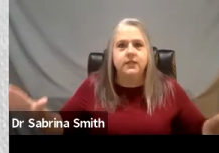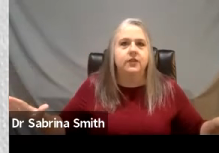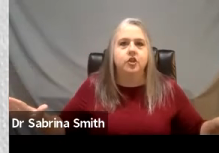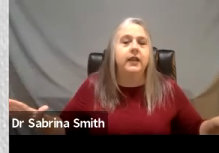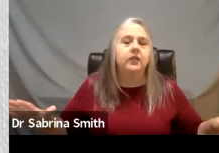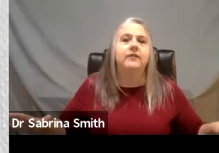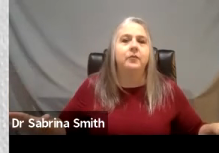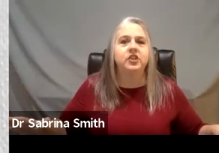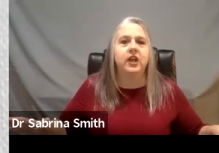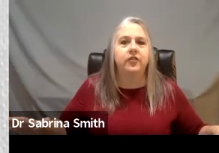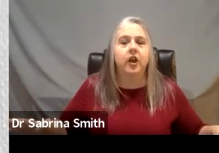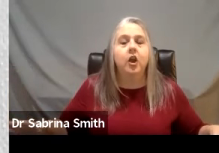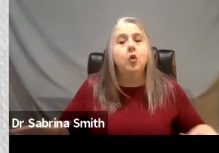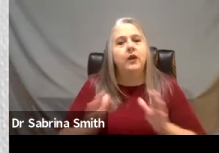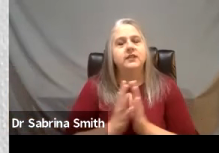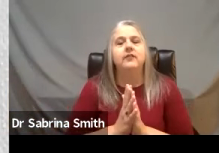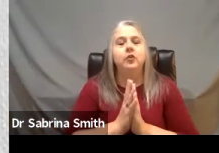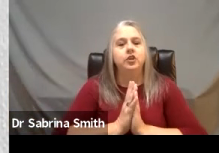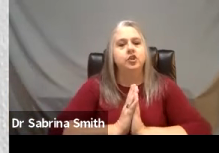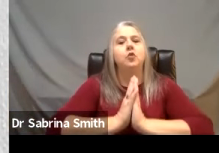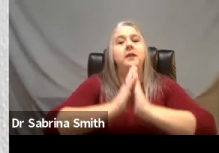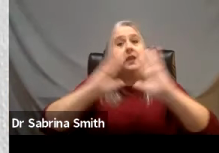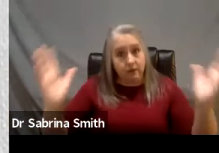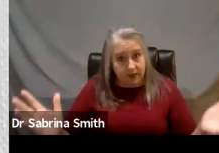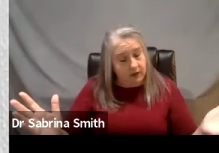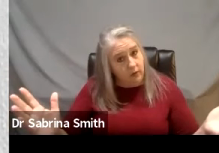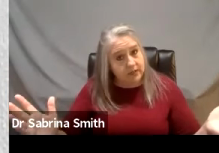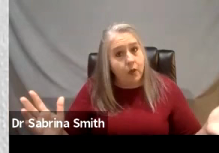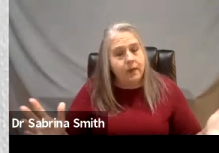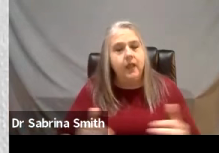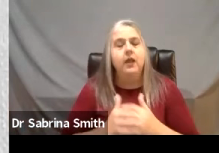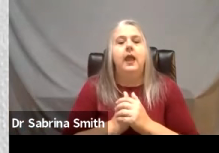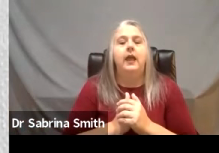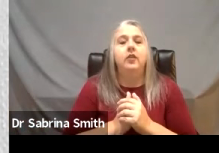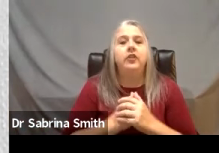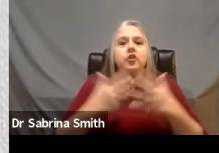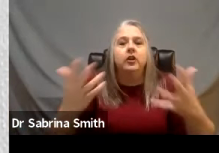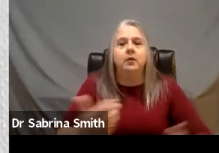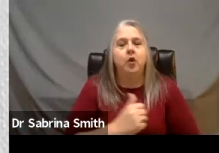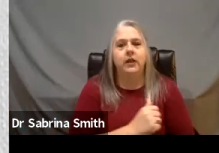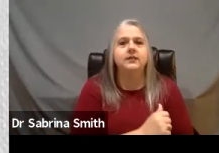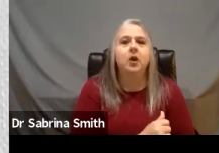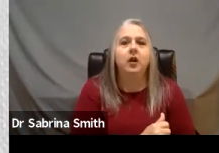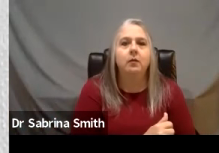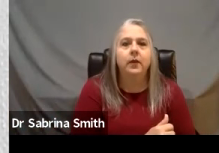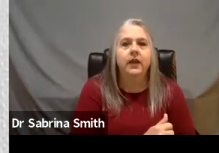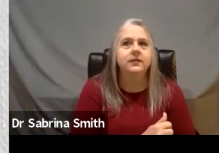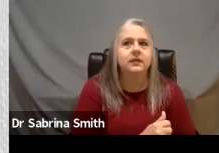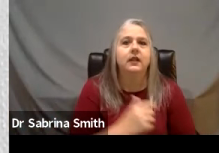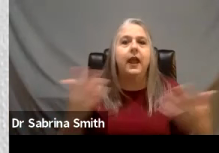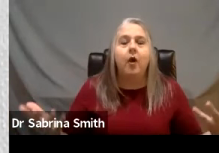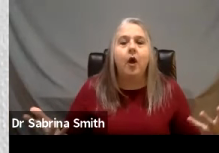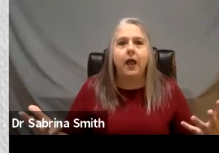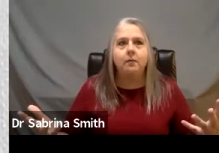sweating to death trying to get the information out there. Whereas if you can show me and tell me, and then you're going to be working smarter